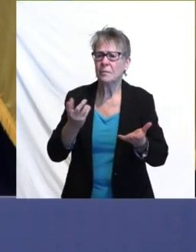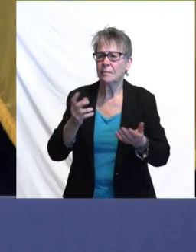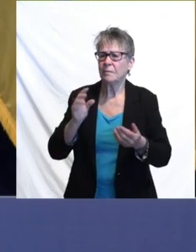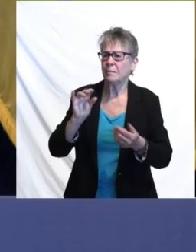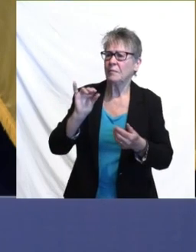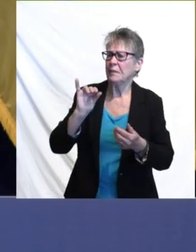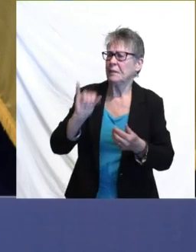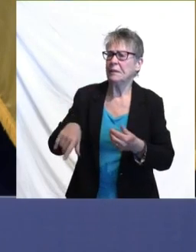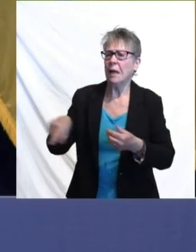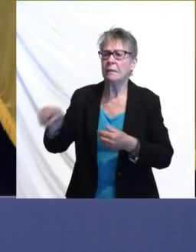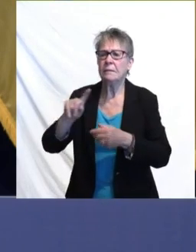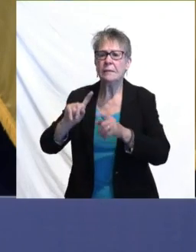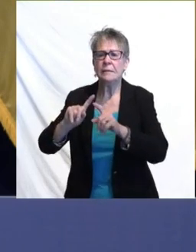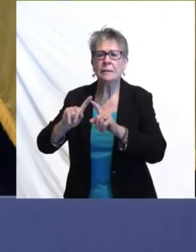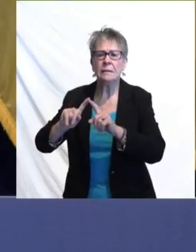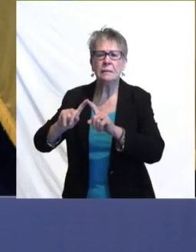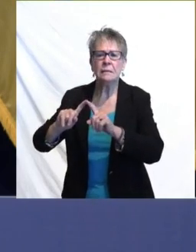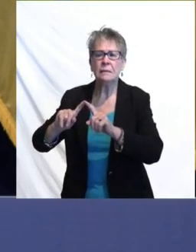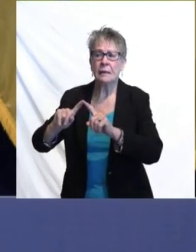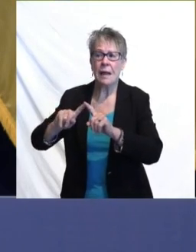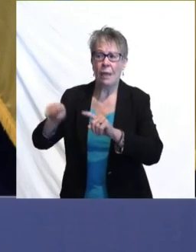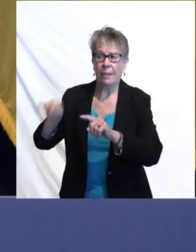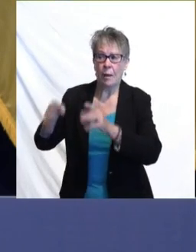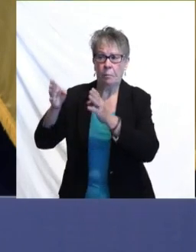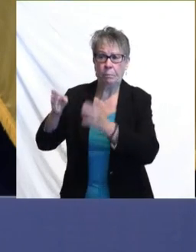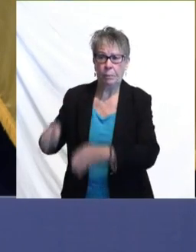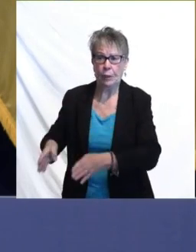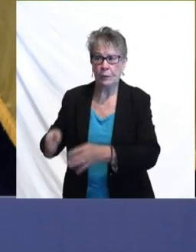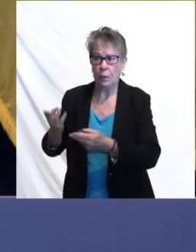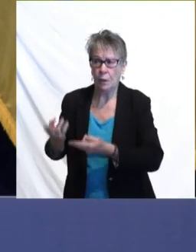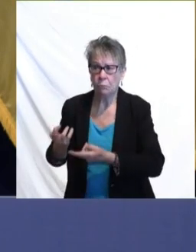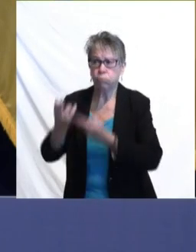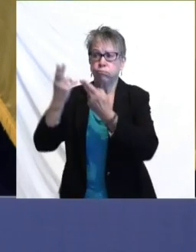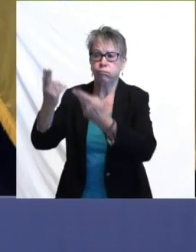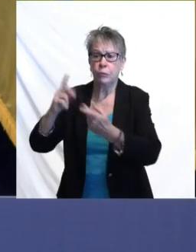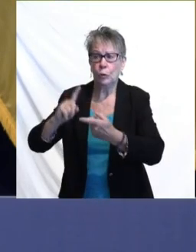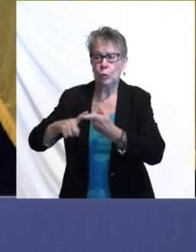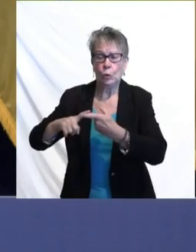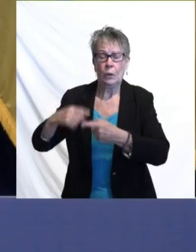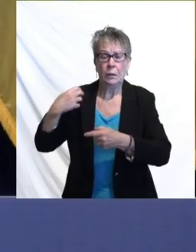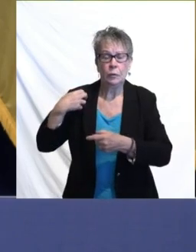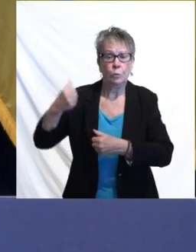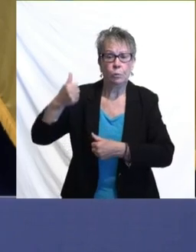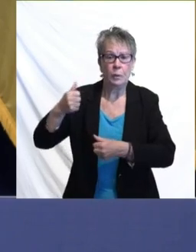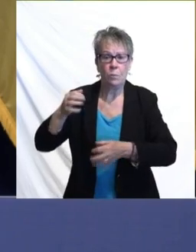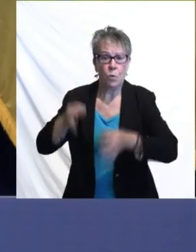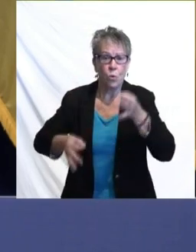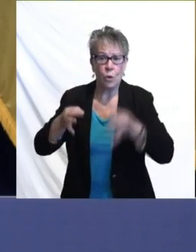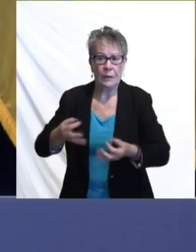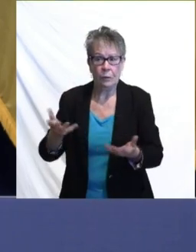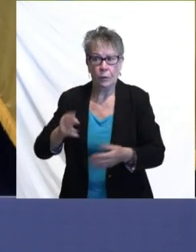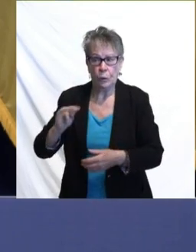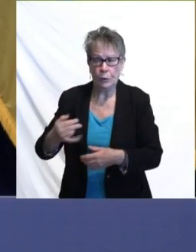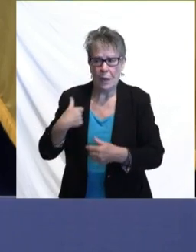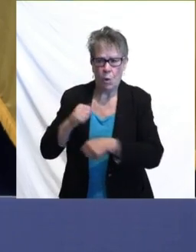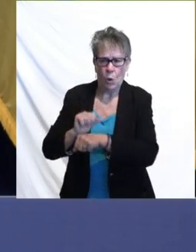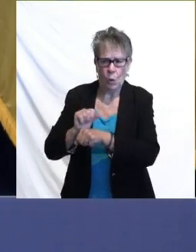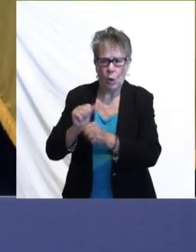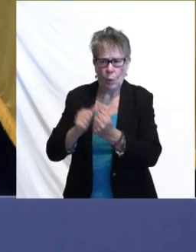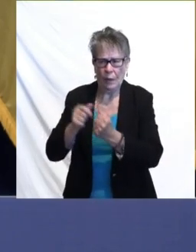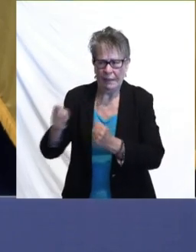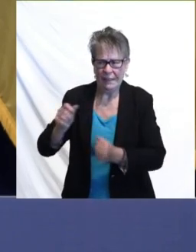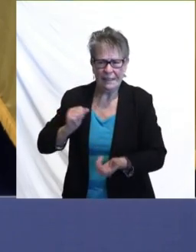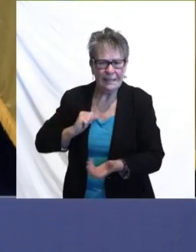nominee to the Supreme Court, and I remain extremely confident working with our very good partners in the Senate